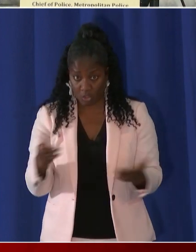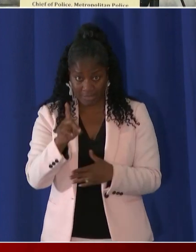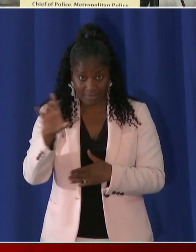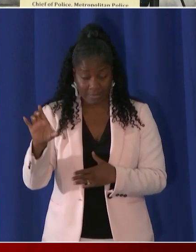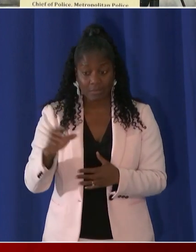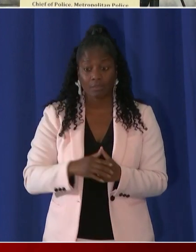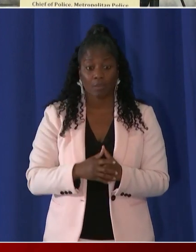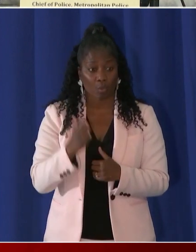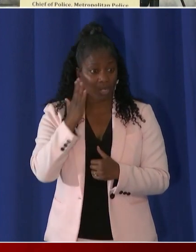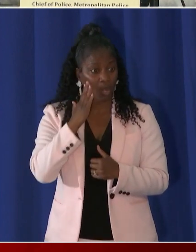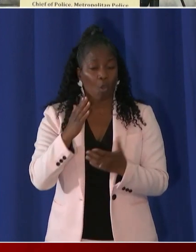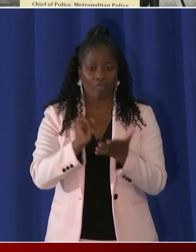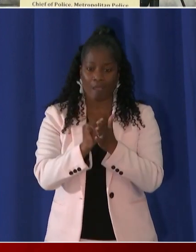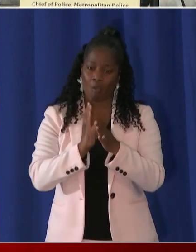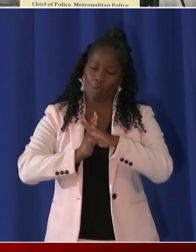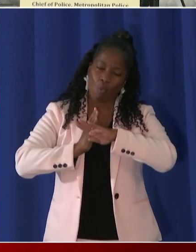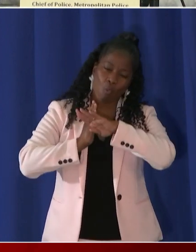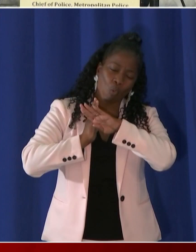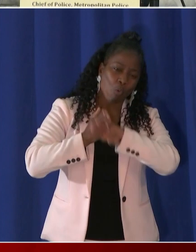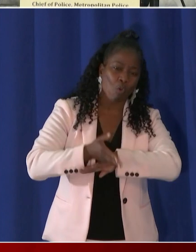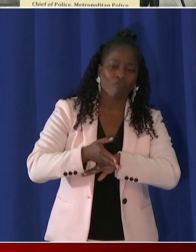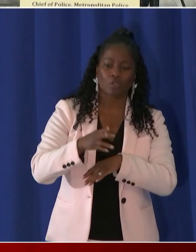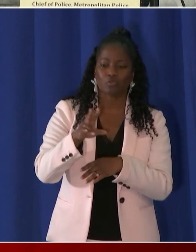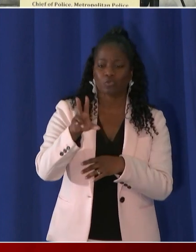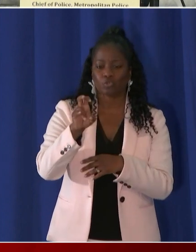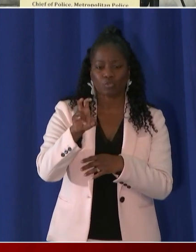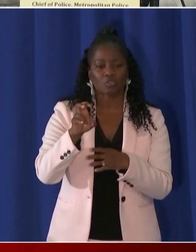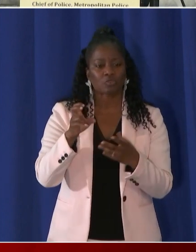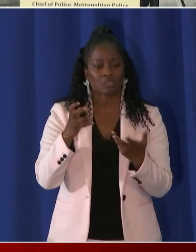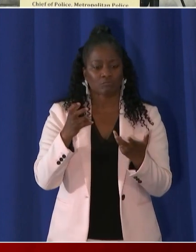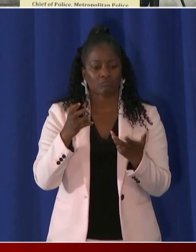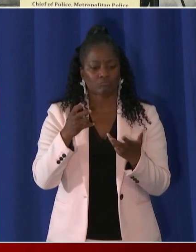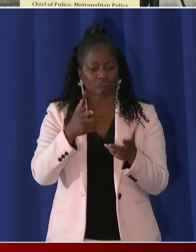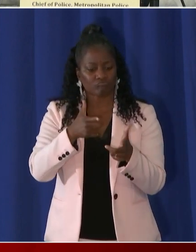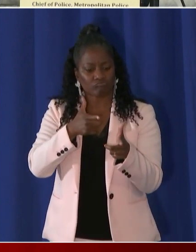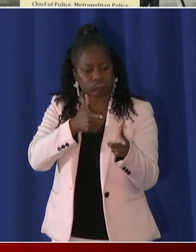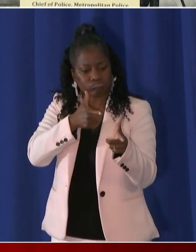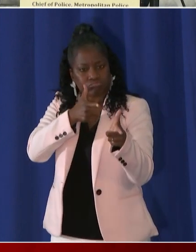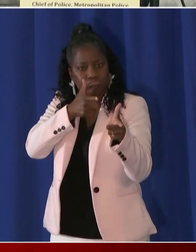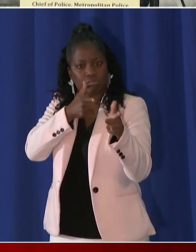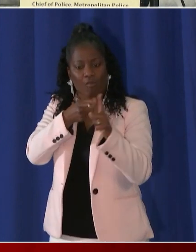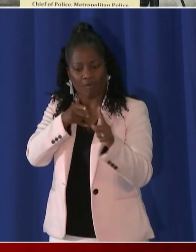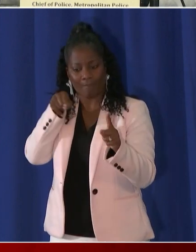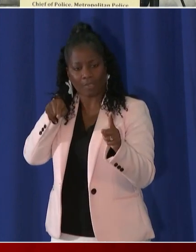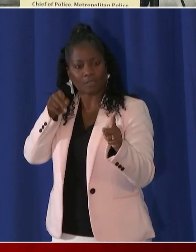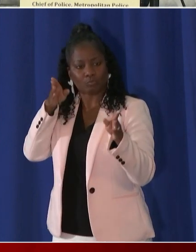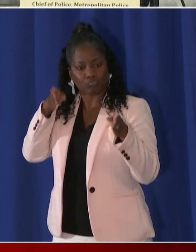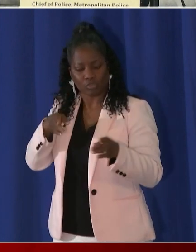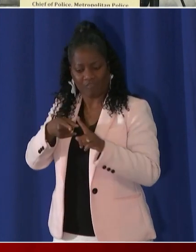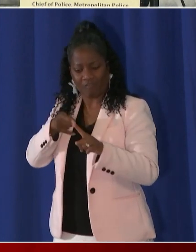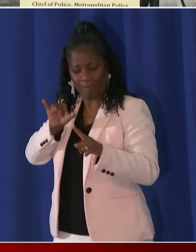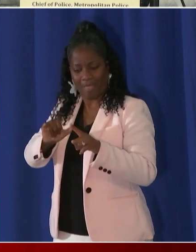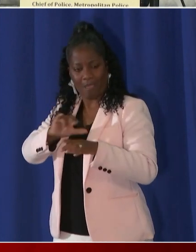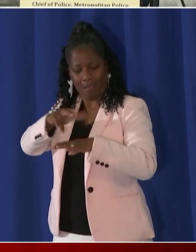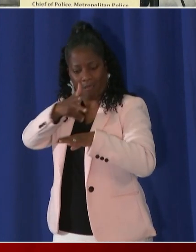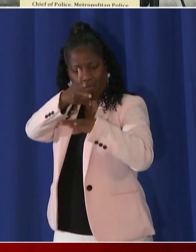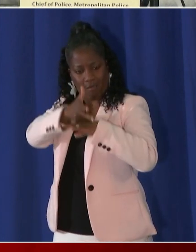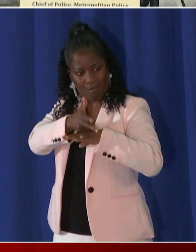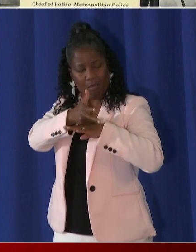Columbia, we know that in excess of over 200 rounds were fired from this sniper from the apartment